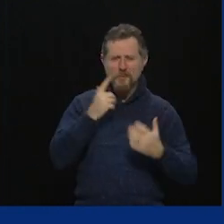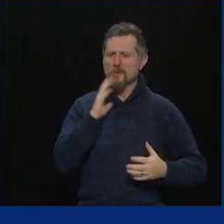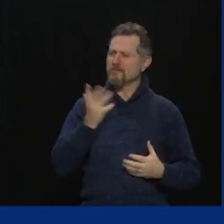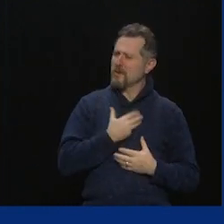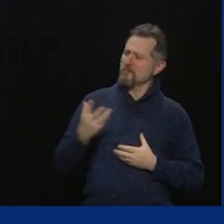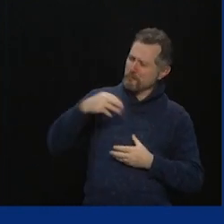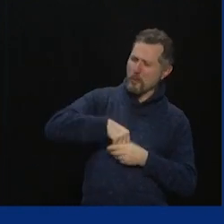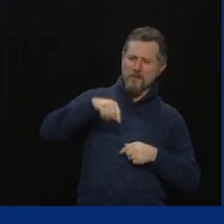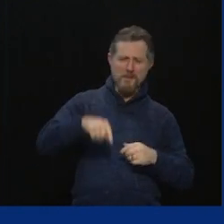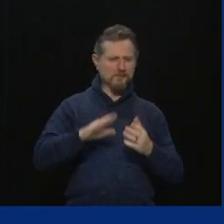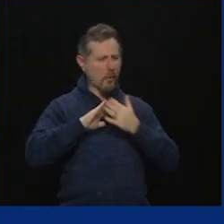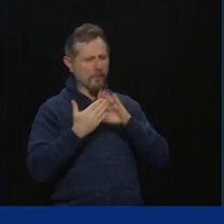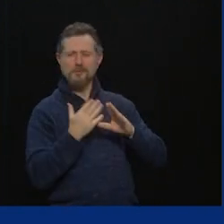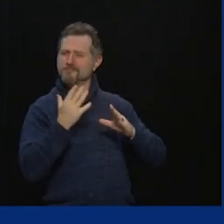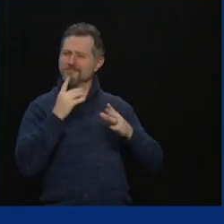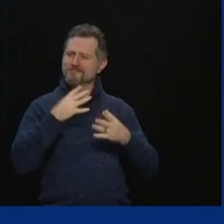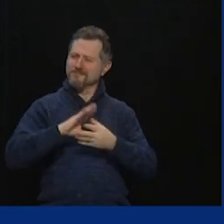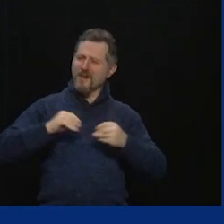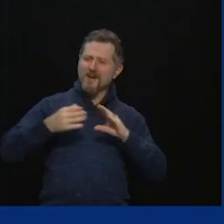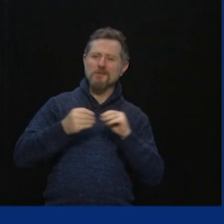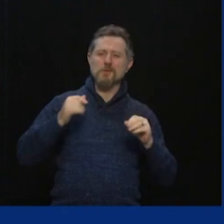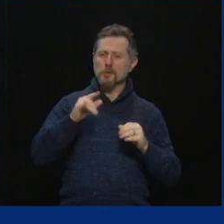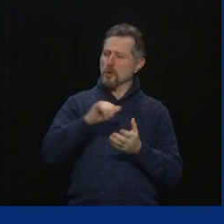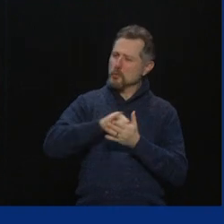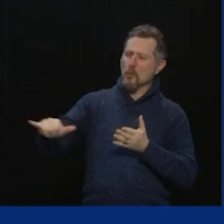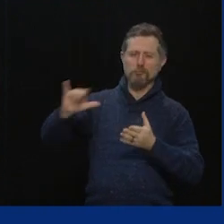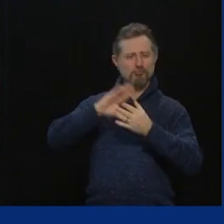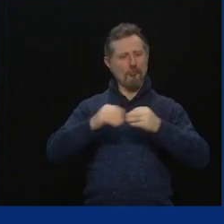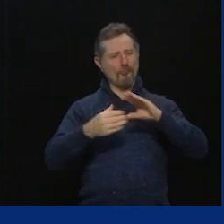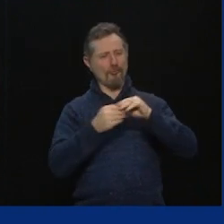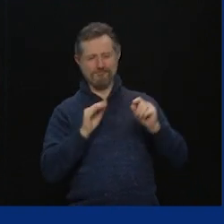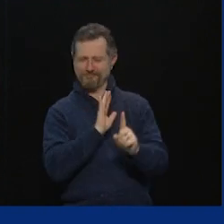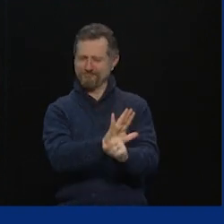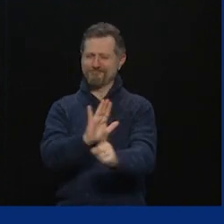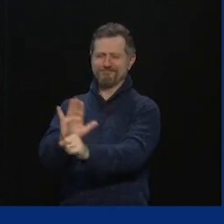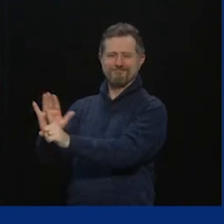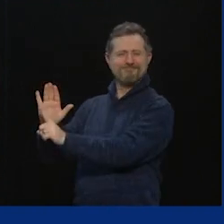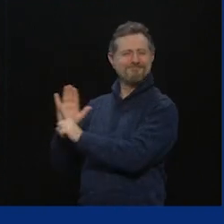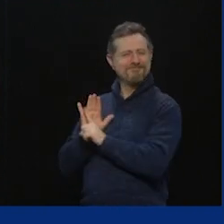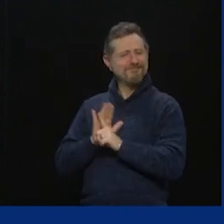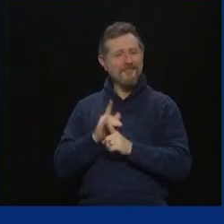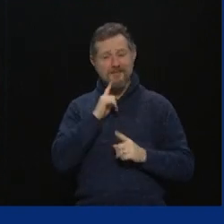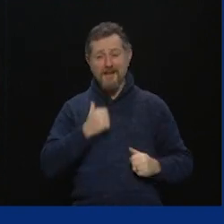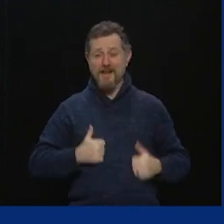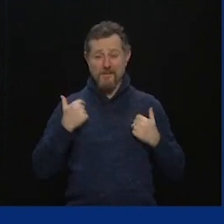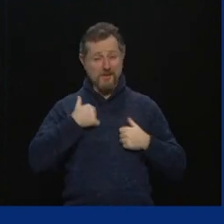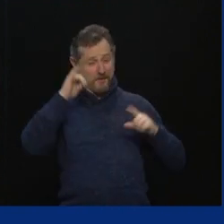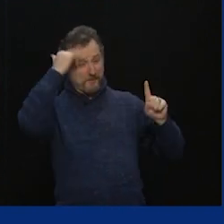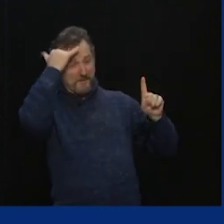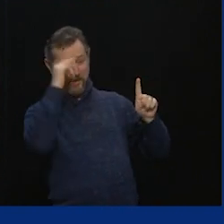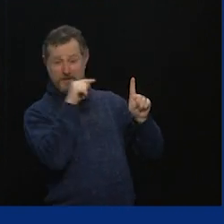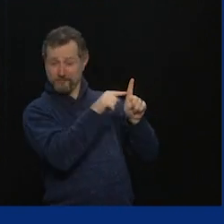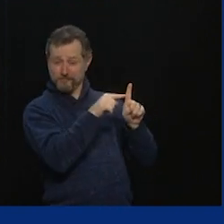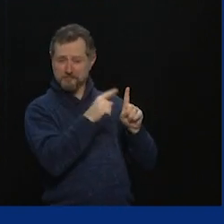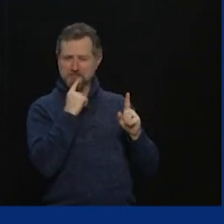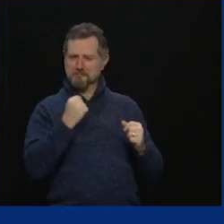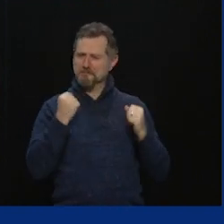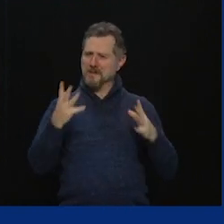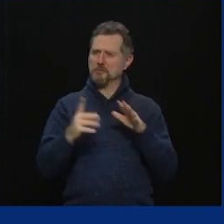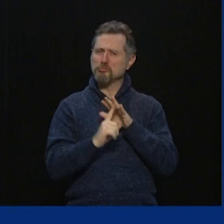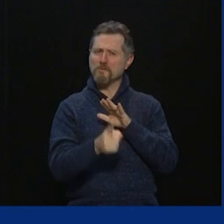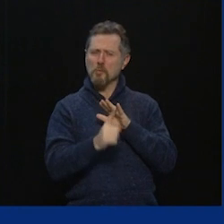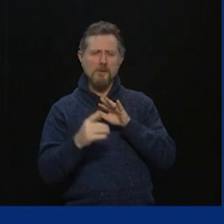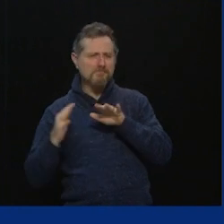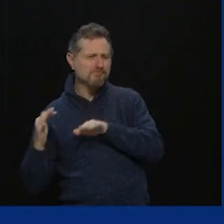into the story of New York, and it makes us more vibrant. I'm from Buffalo's. The infusion of refugees from around the world has